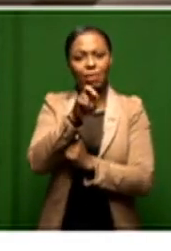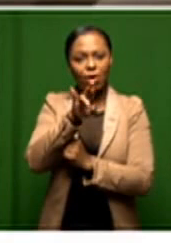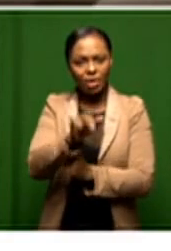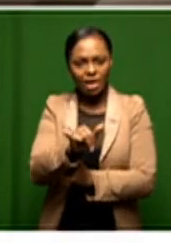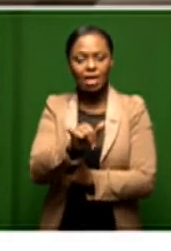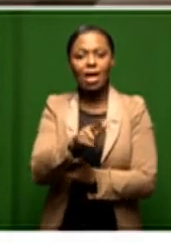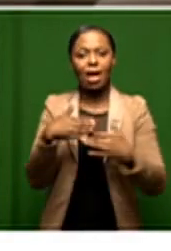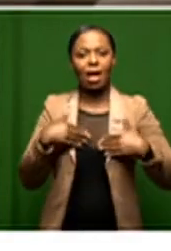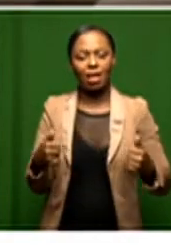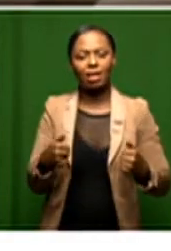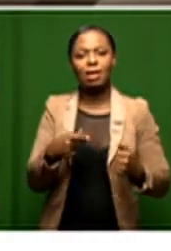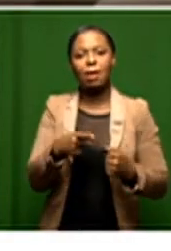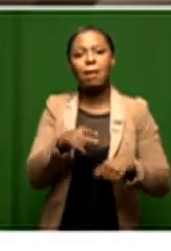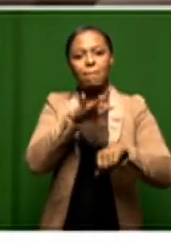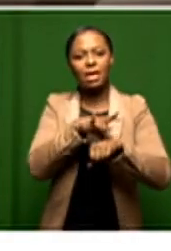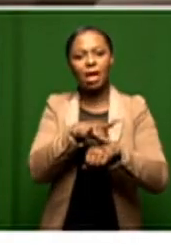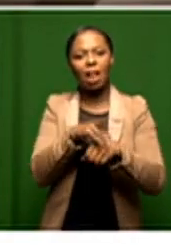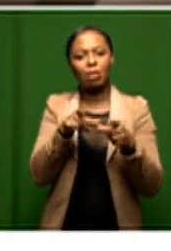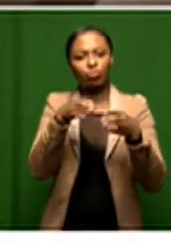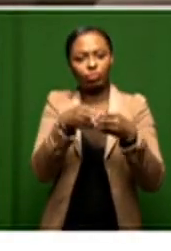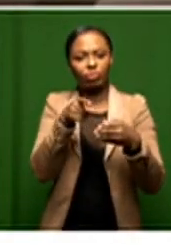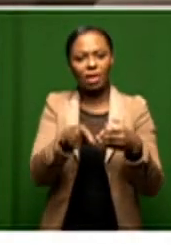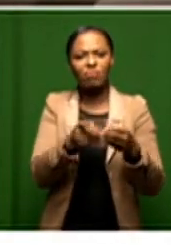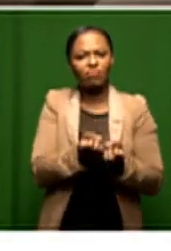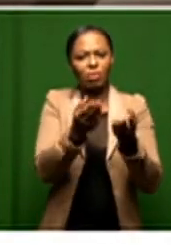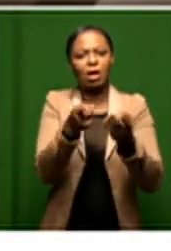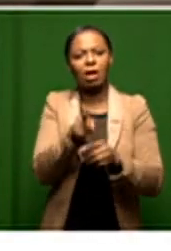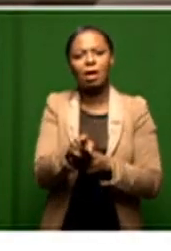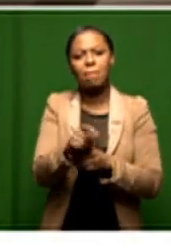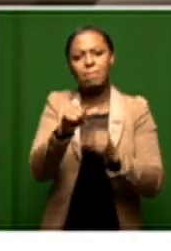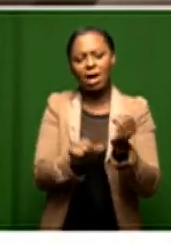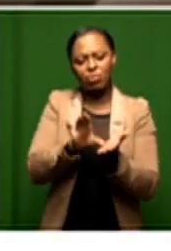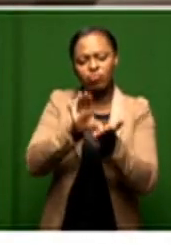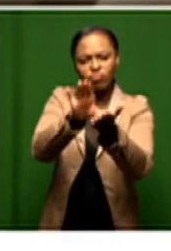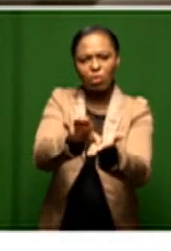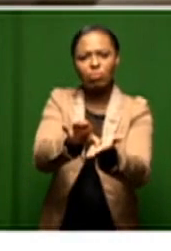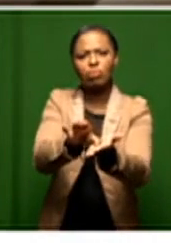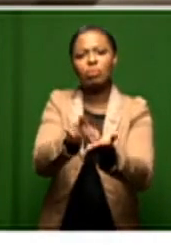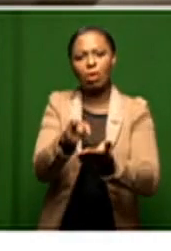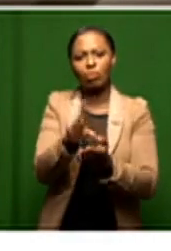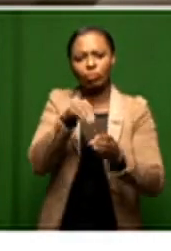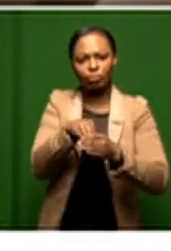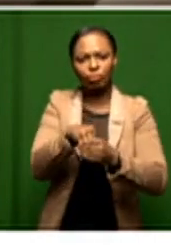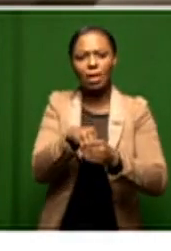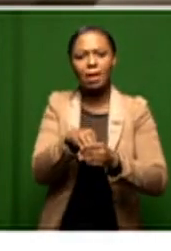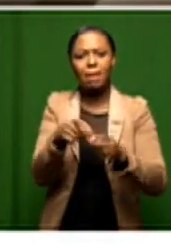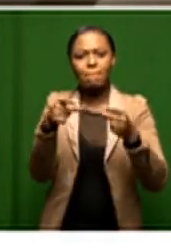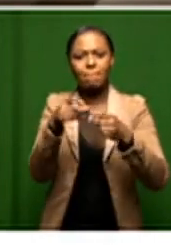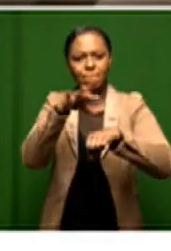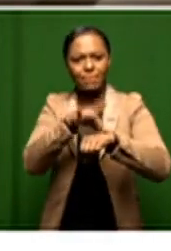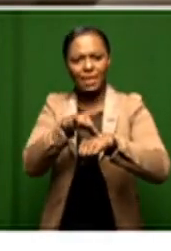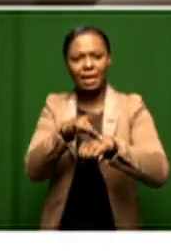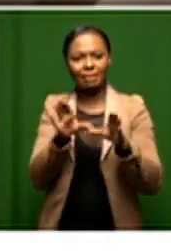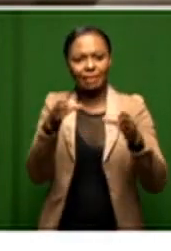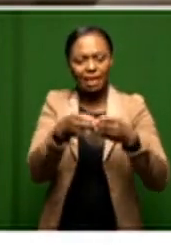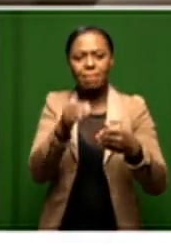secured funding for the vaccine some months ago, ring-fenced funds within the medical scheme, and is ready to pay for